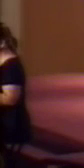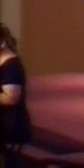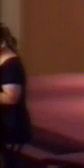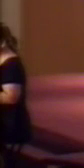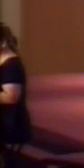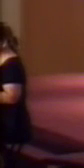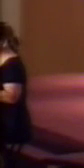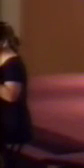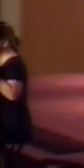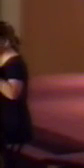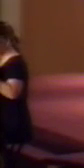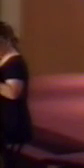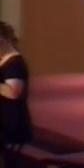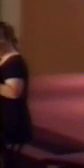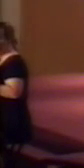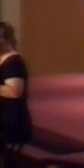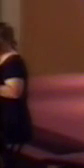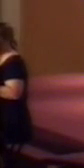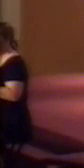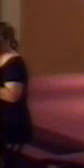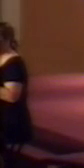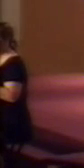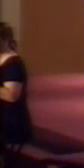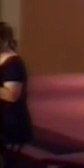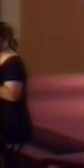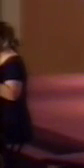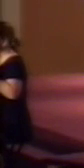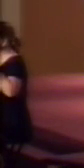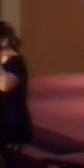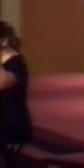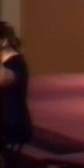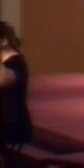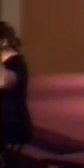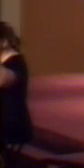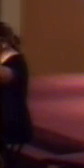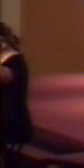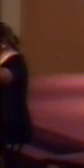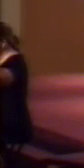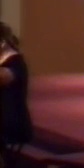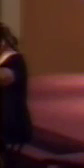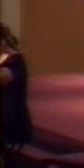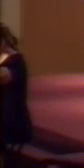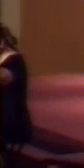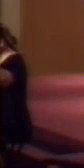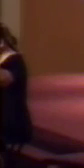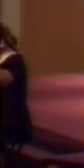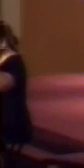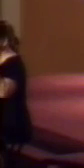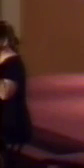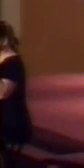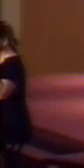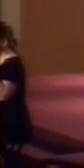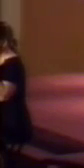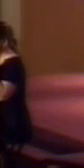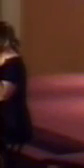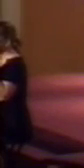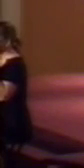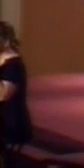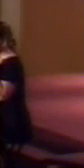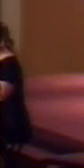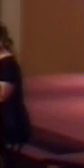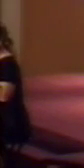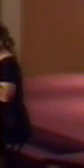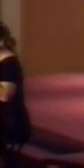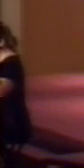silver hair, and she had a silver chain that held her glasses to her face. And when she wasn't using them, they would be on her